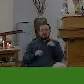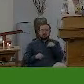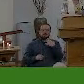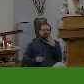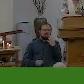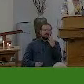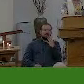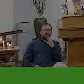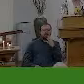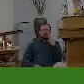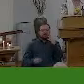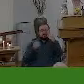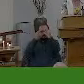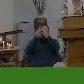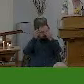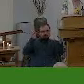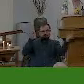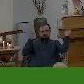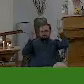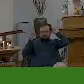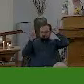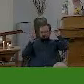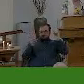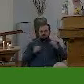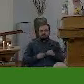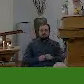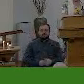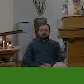lovely flower wreath on.